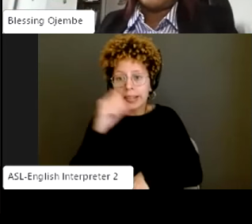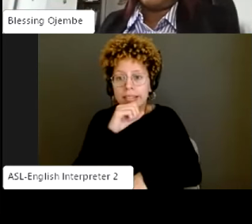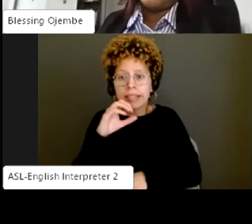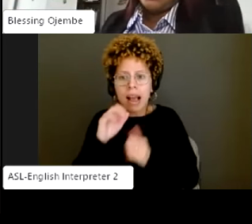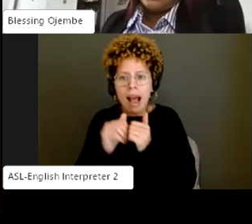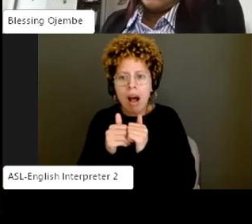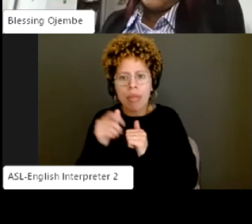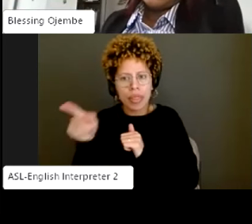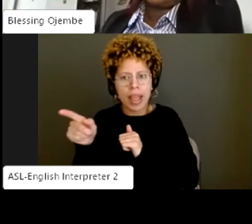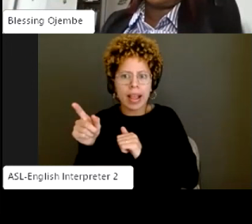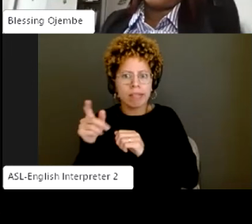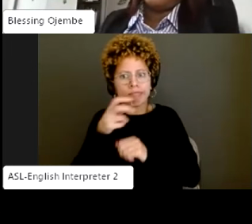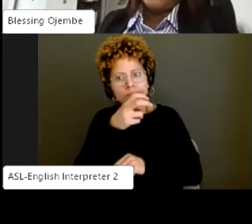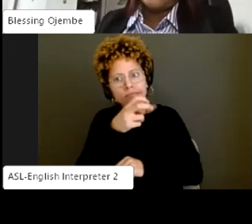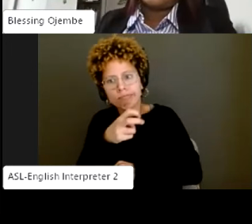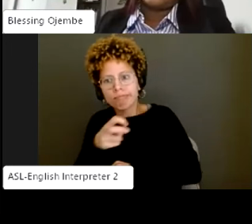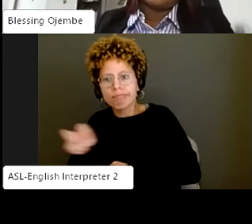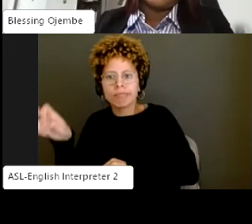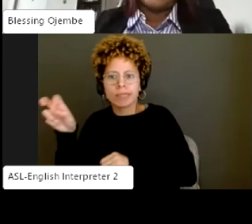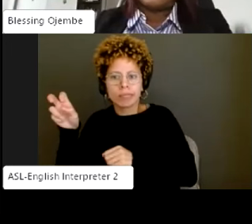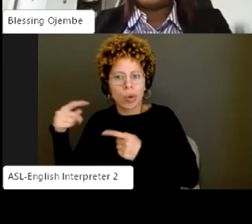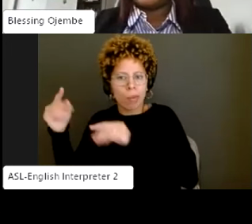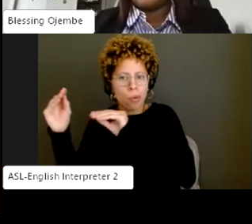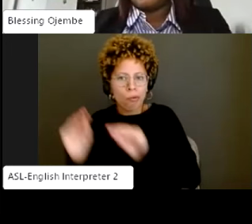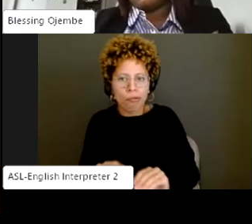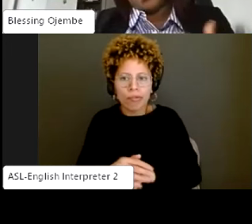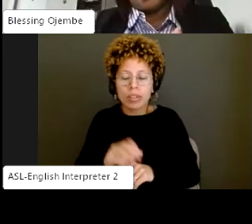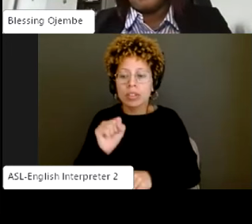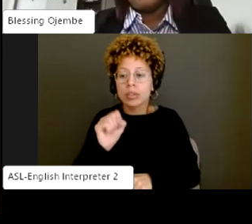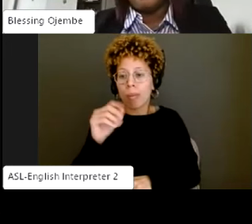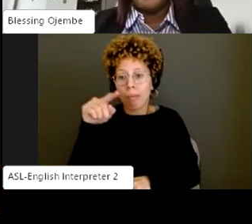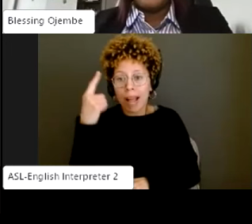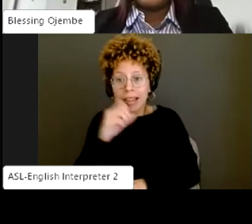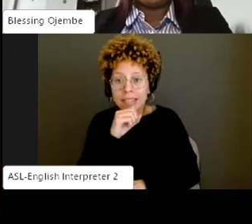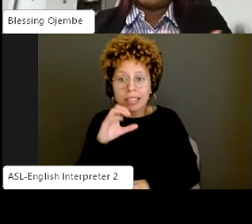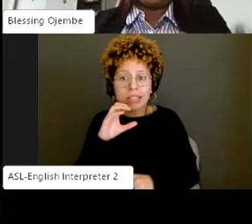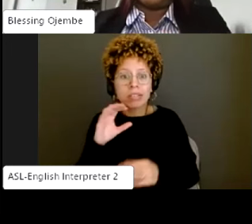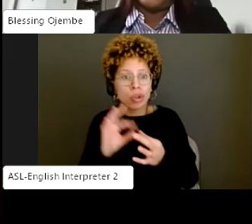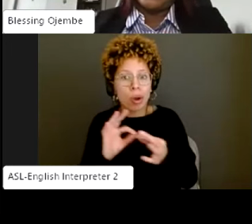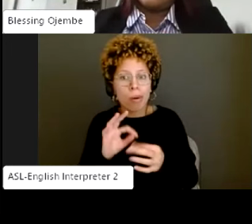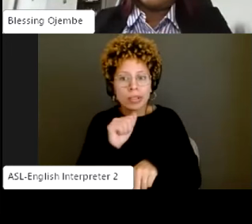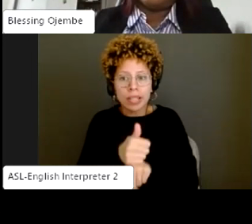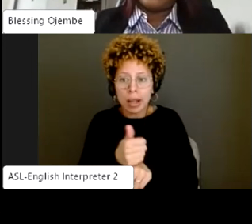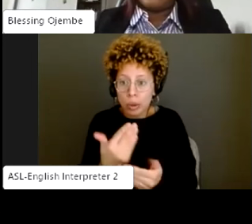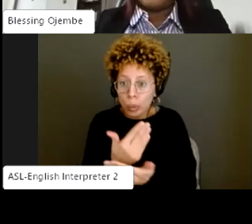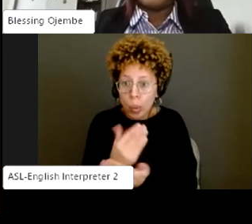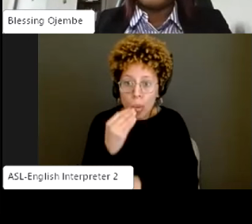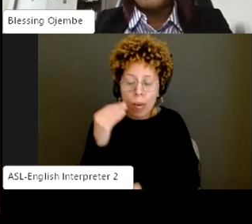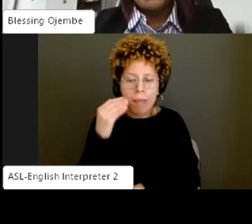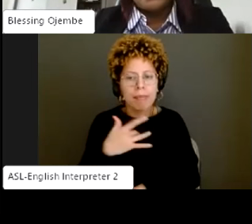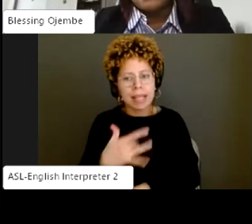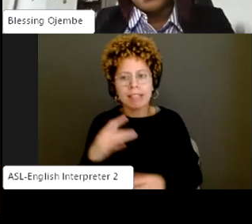immigration trajectory. So in essence, when Boas talk about their processes of making a new home, they would tell stories of